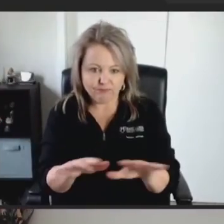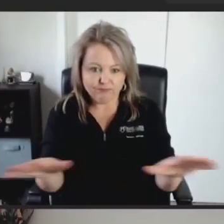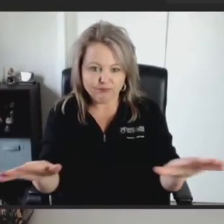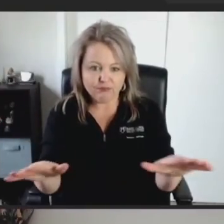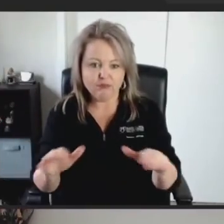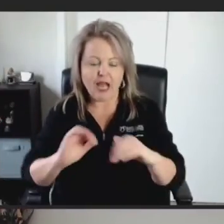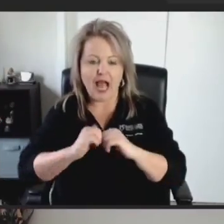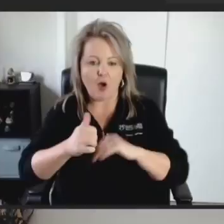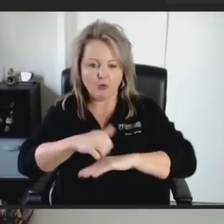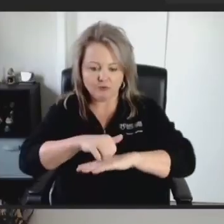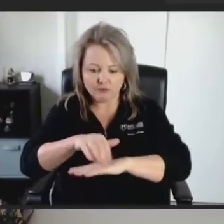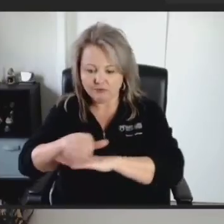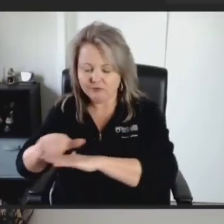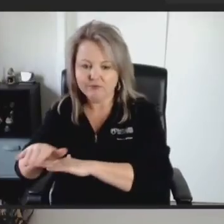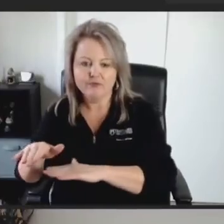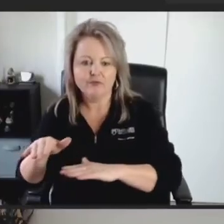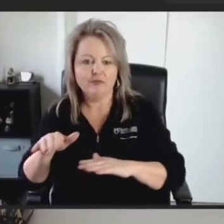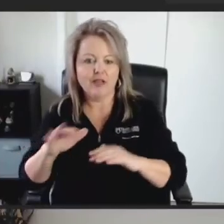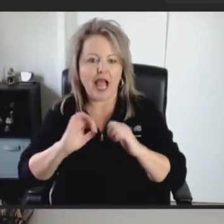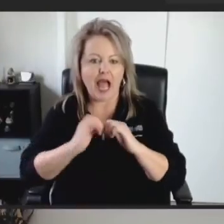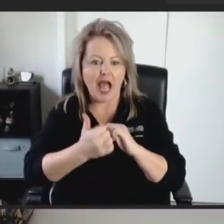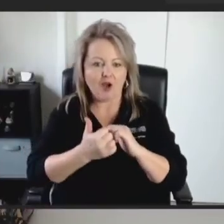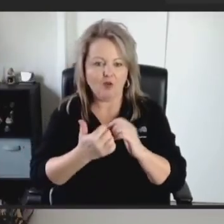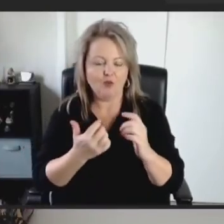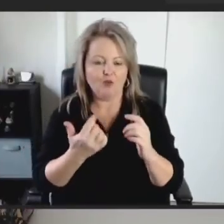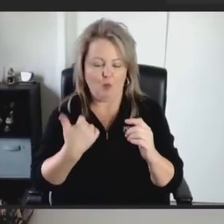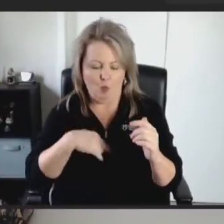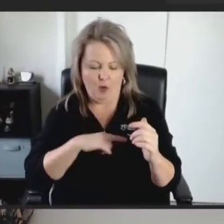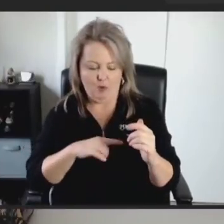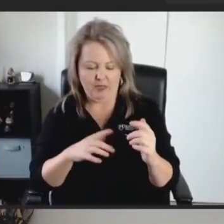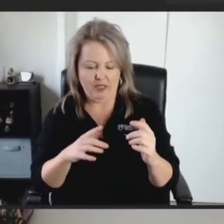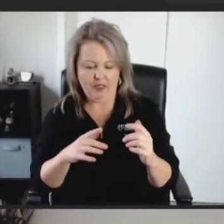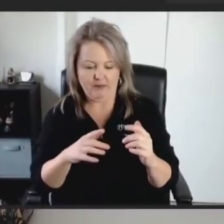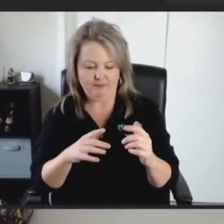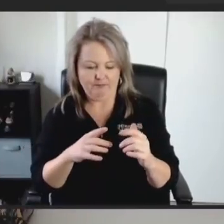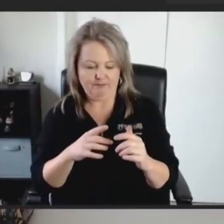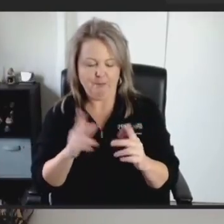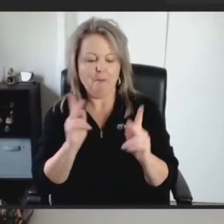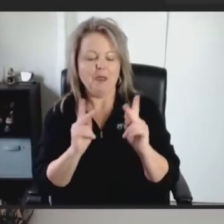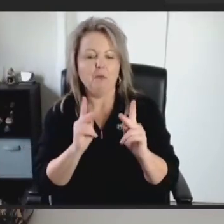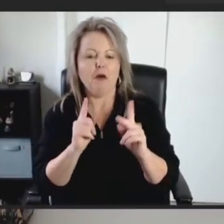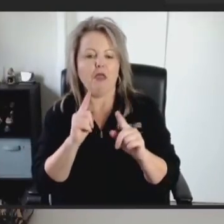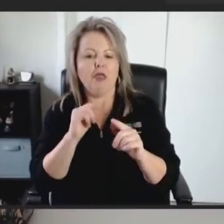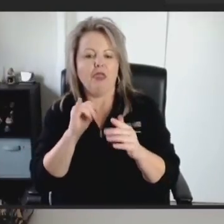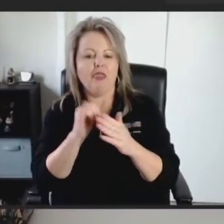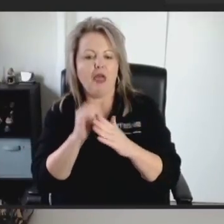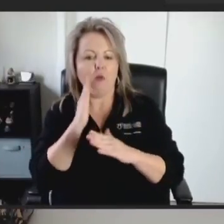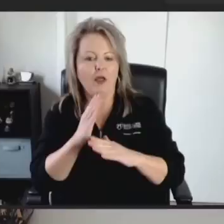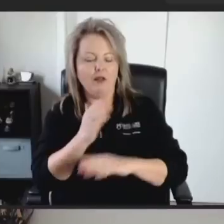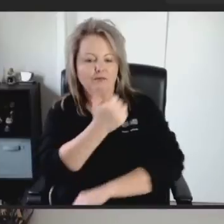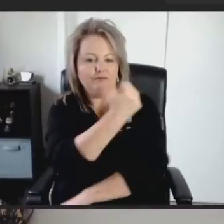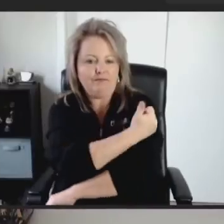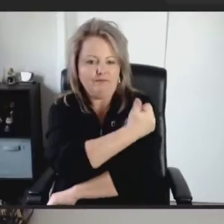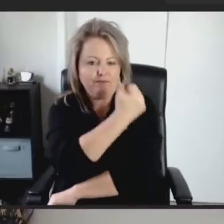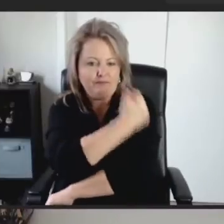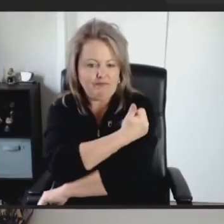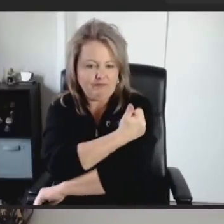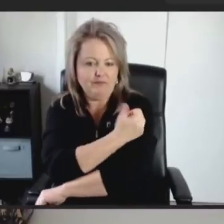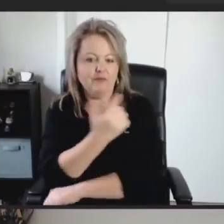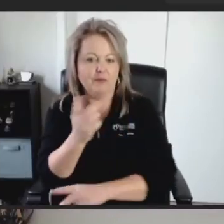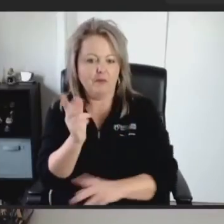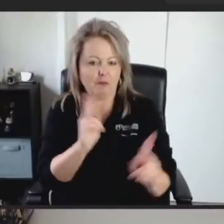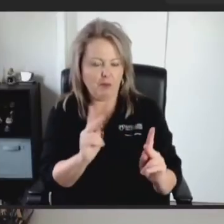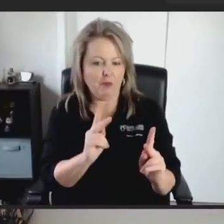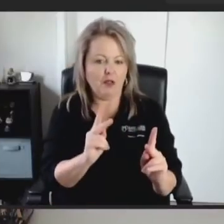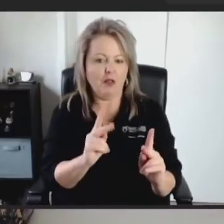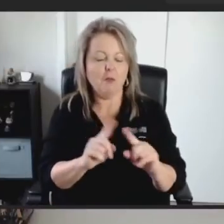vaccinator planning stage. But at the state level, the deliveries